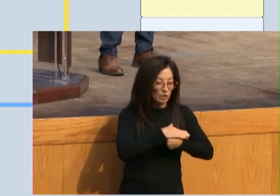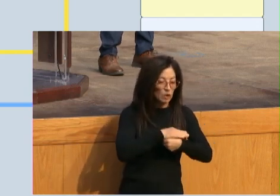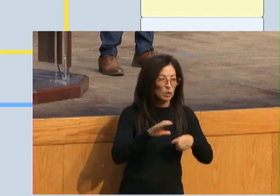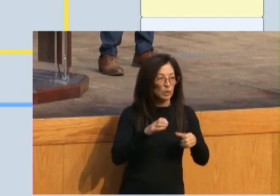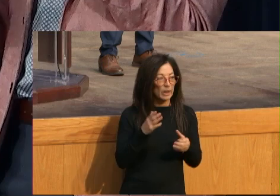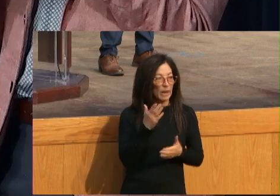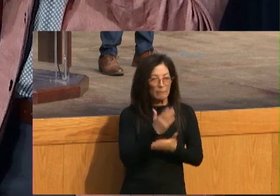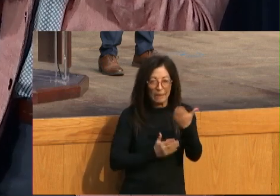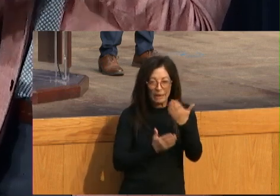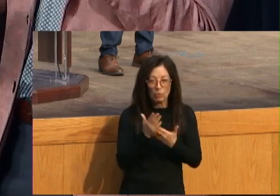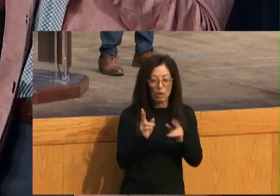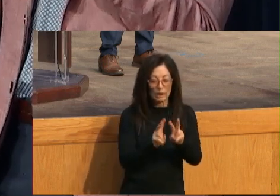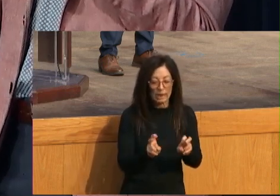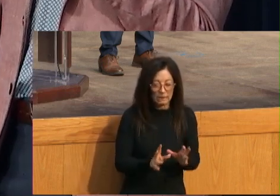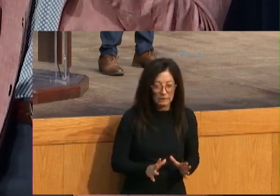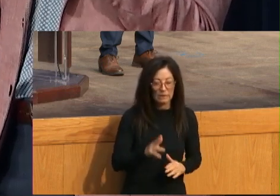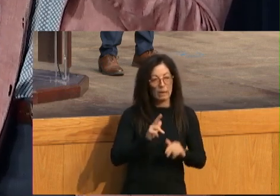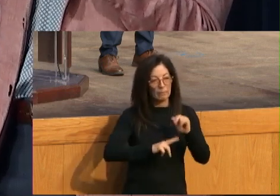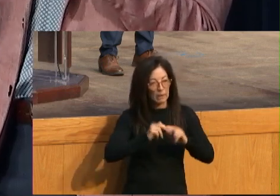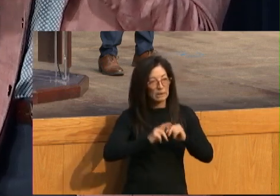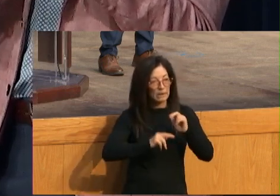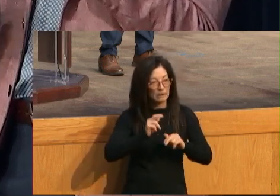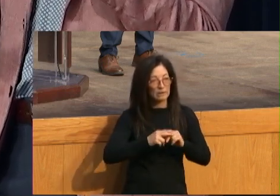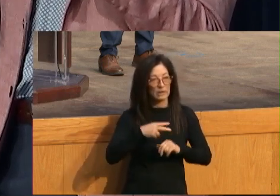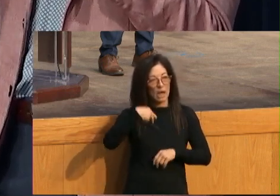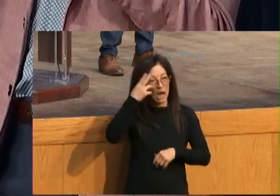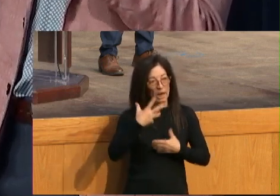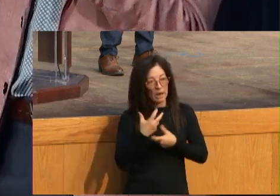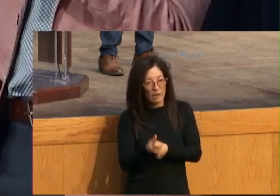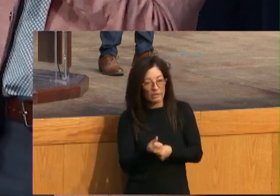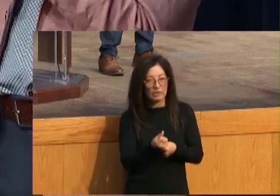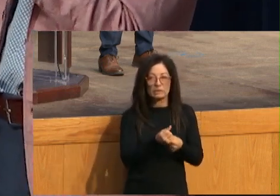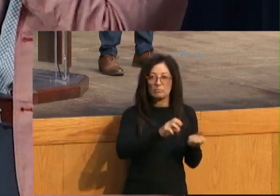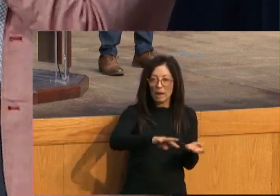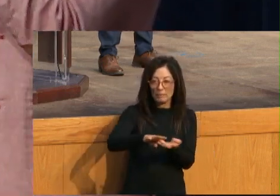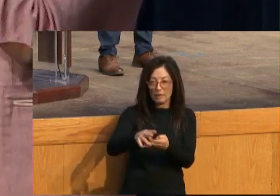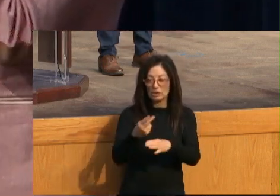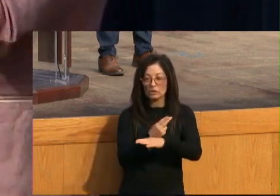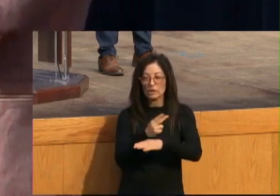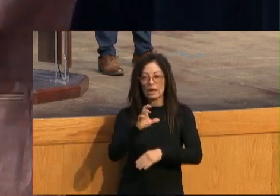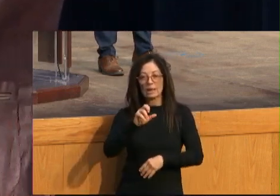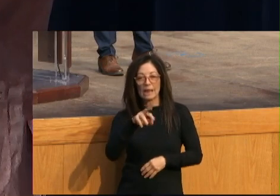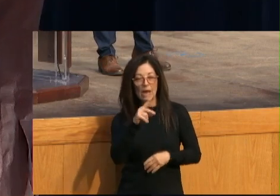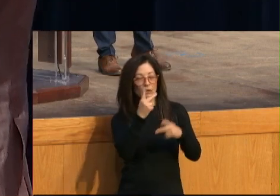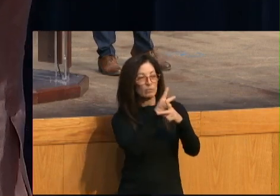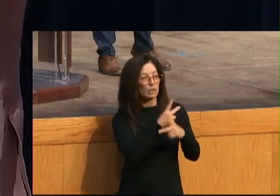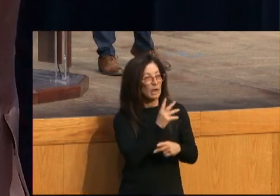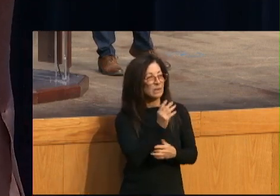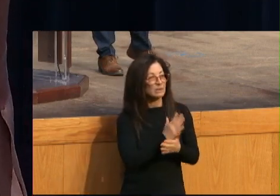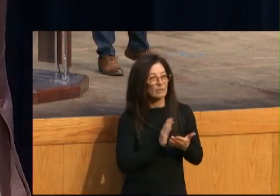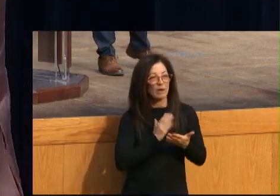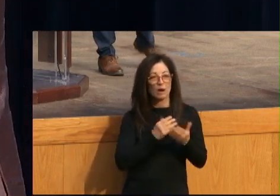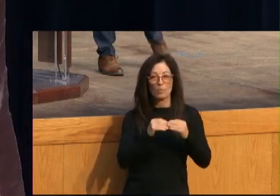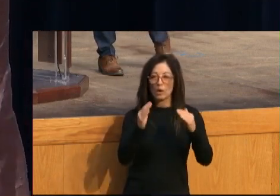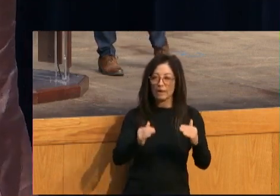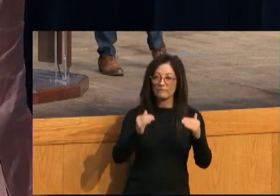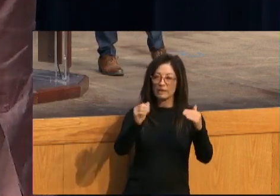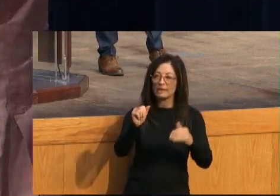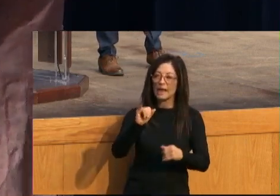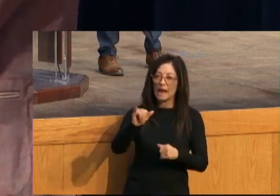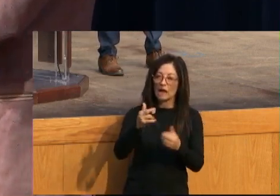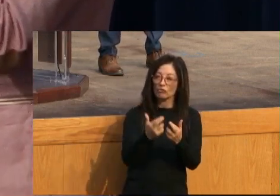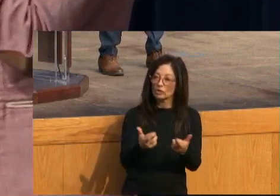analysis, building out these high confidence pipelines using cloud computing and some of our more advanced AI